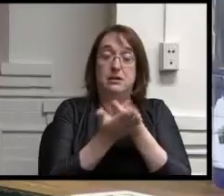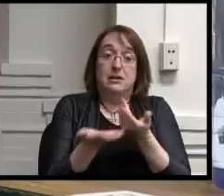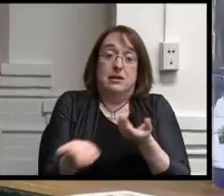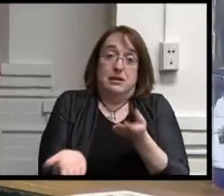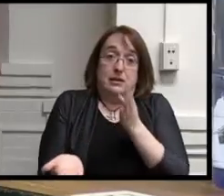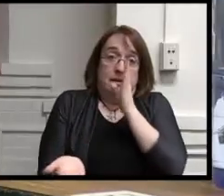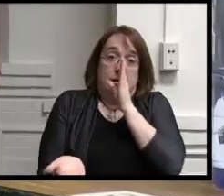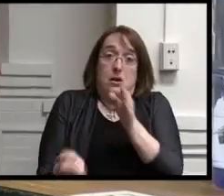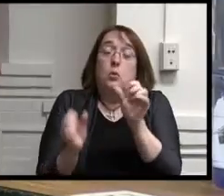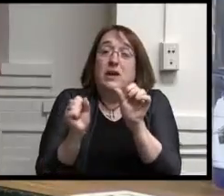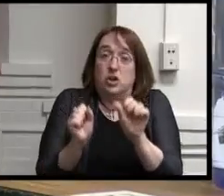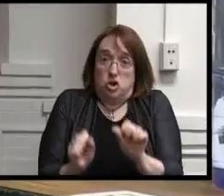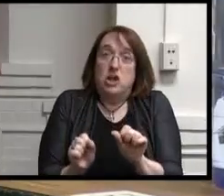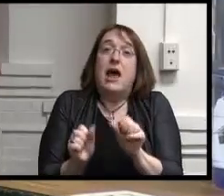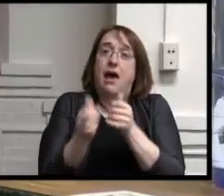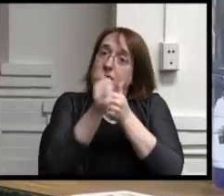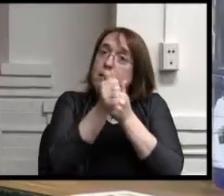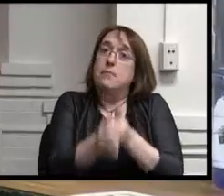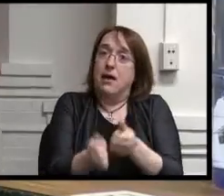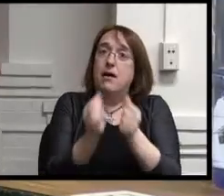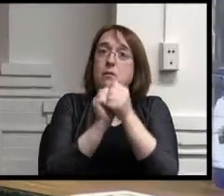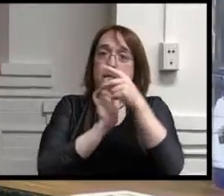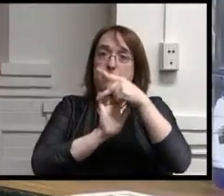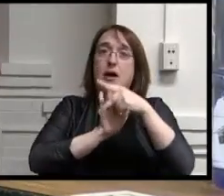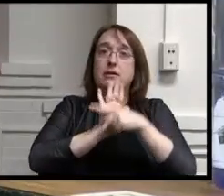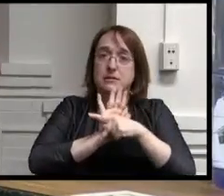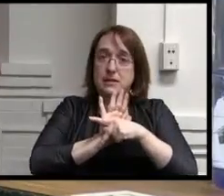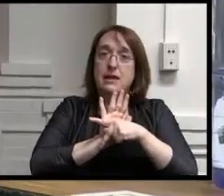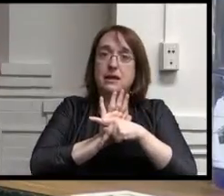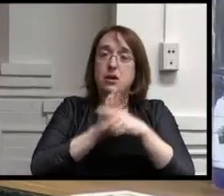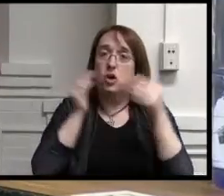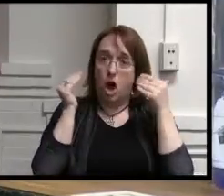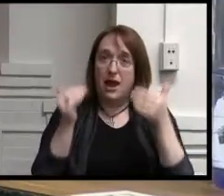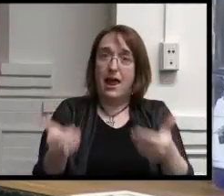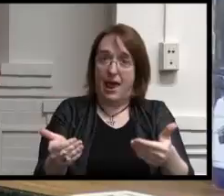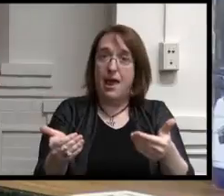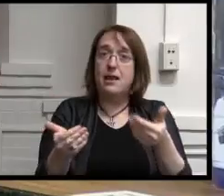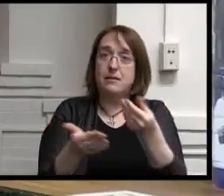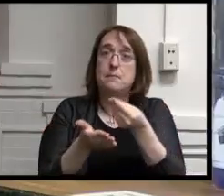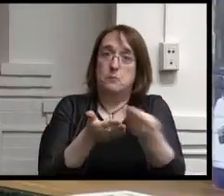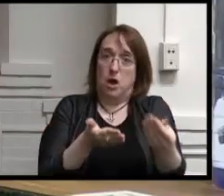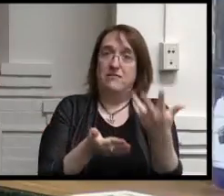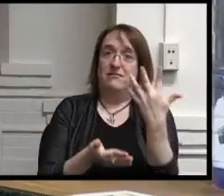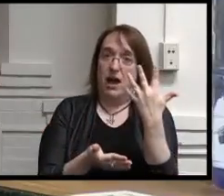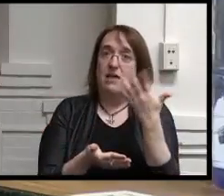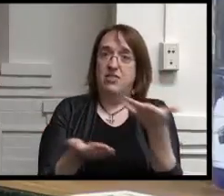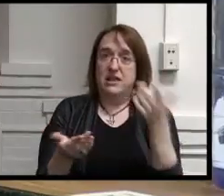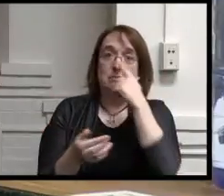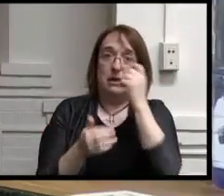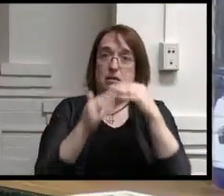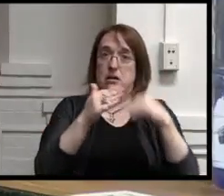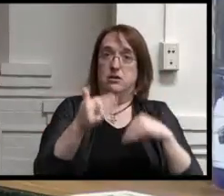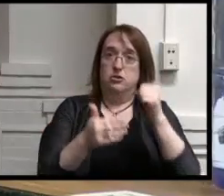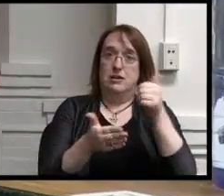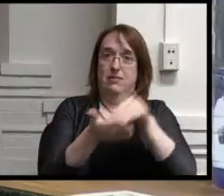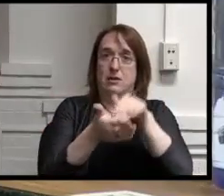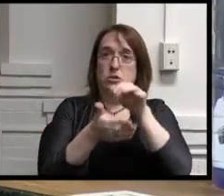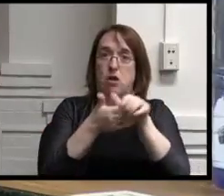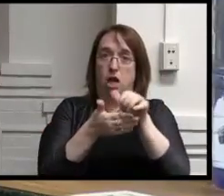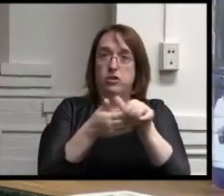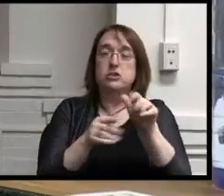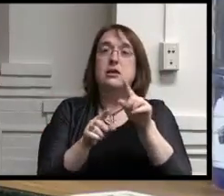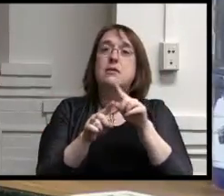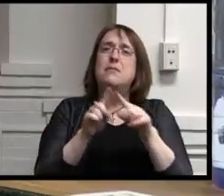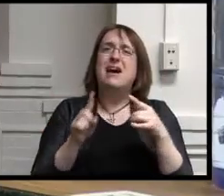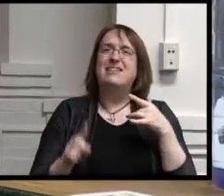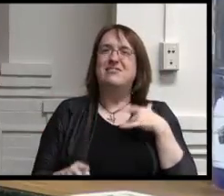could have technically complied with the policy and bought 5 out of the 7 items because they're less than $10,000. But I think